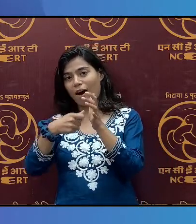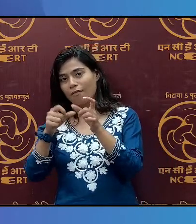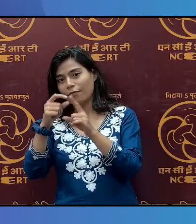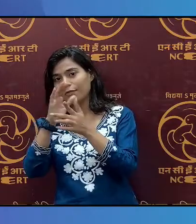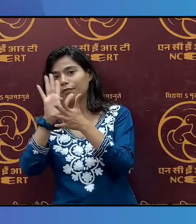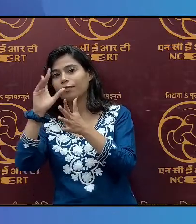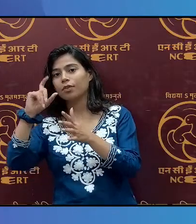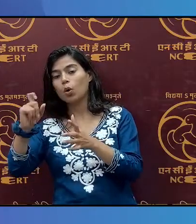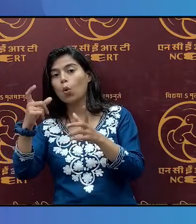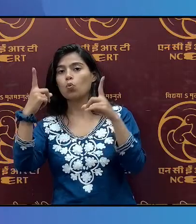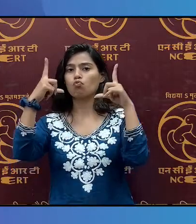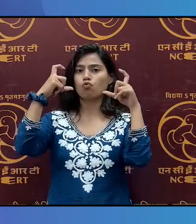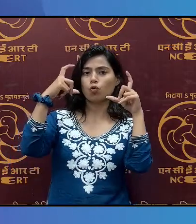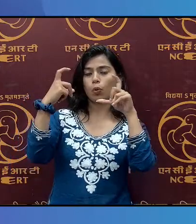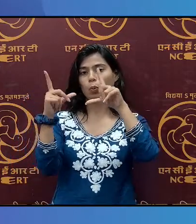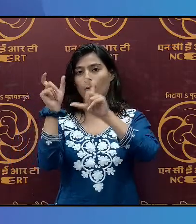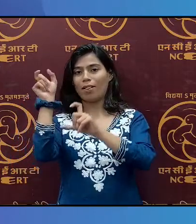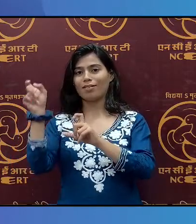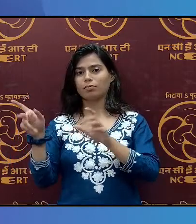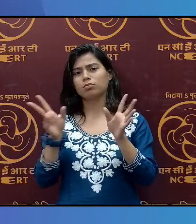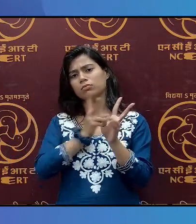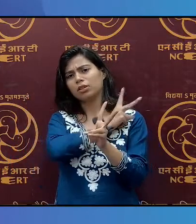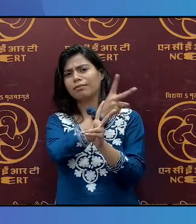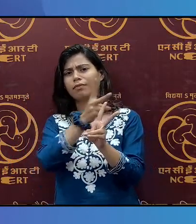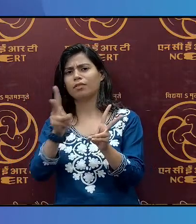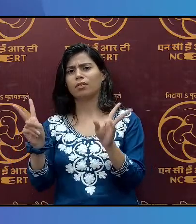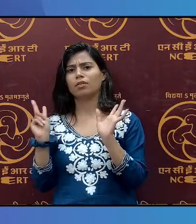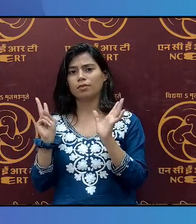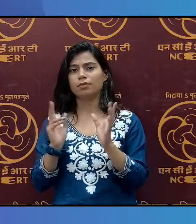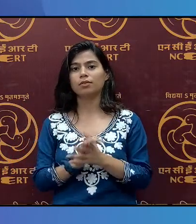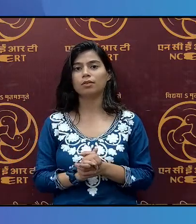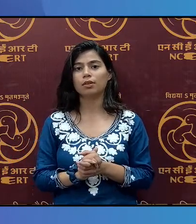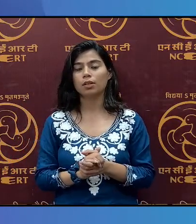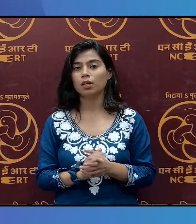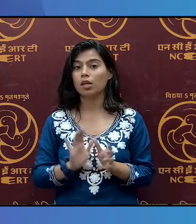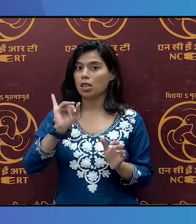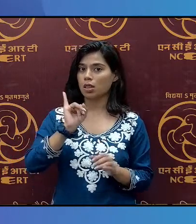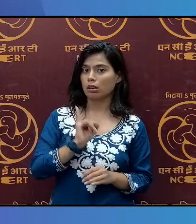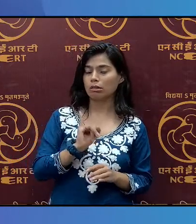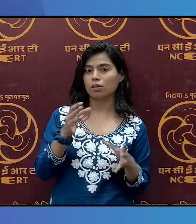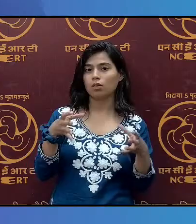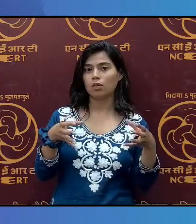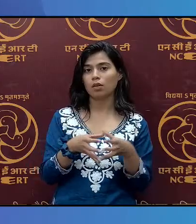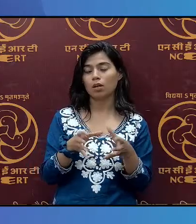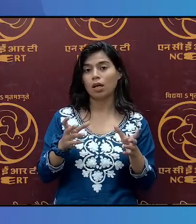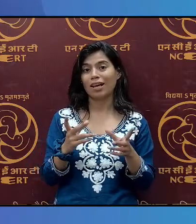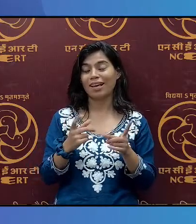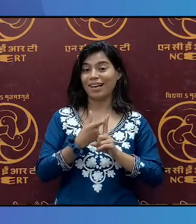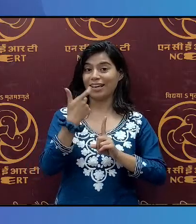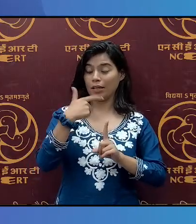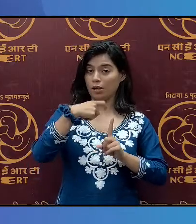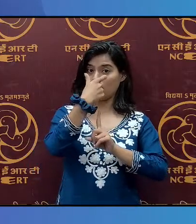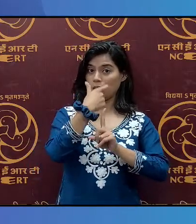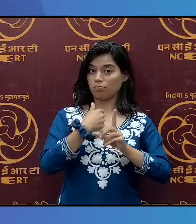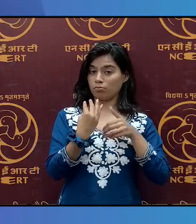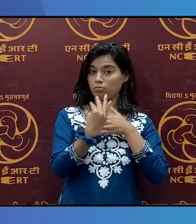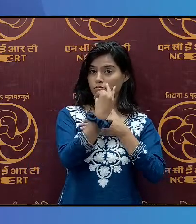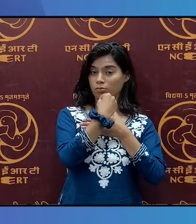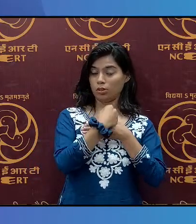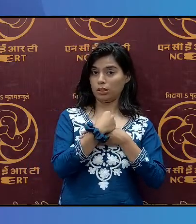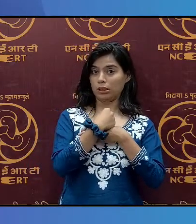and photographers. Then the next ability is interpersonal ability.